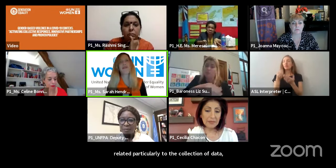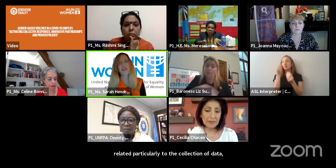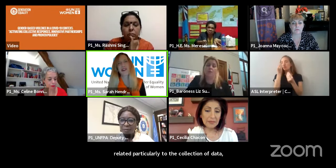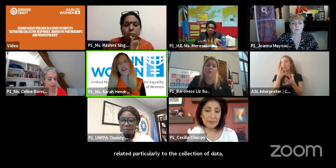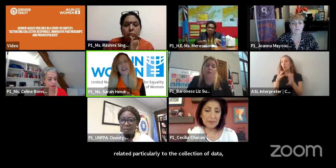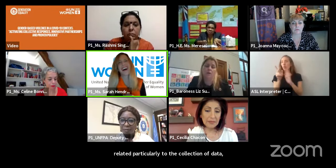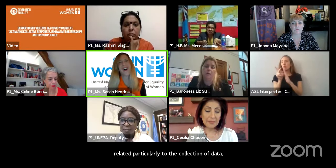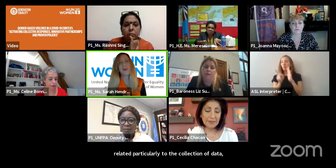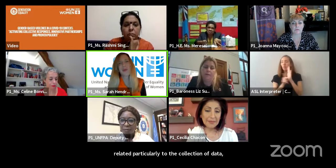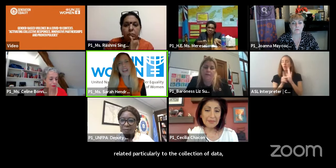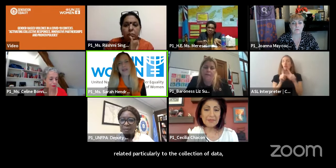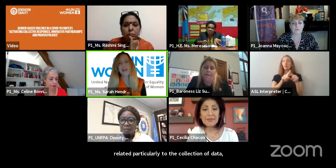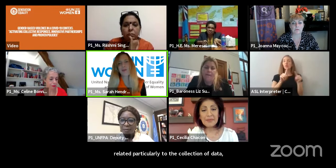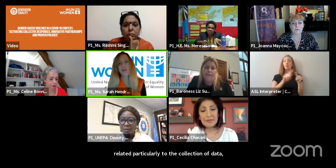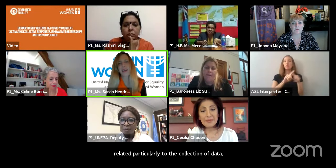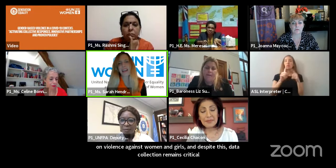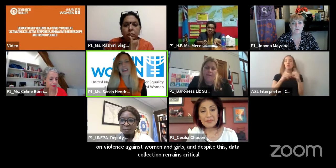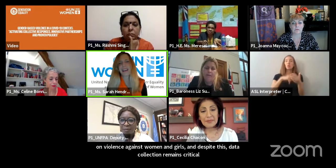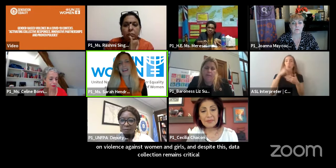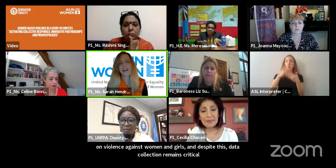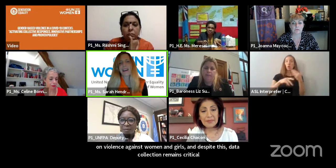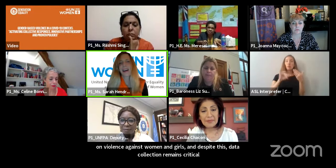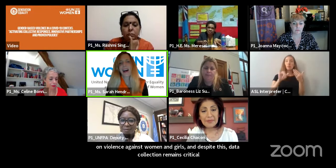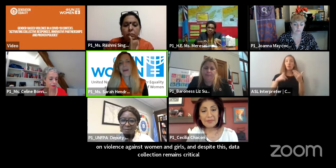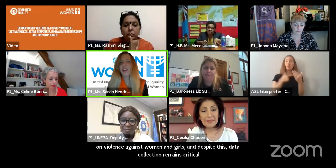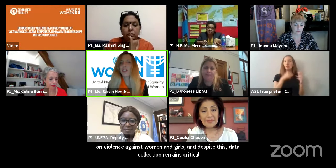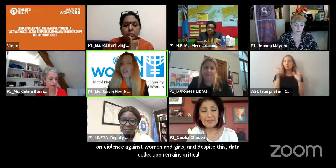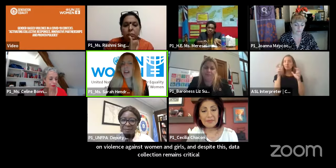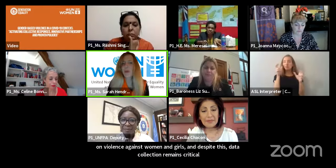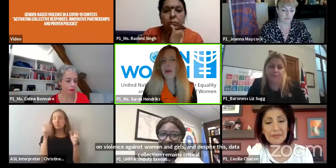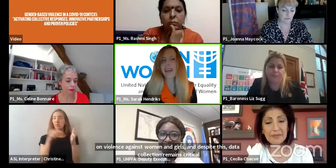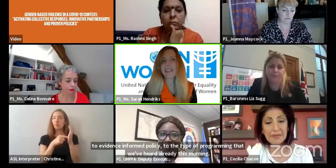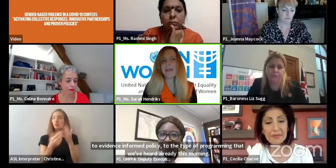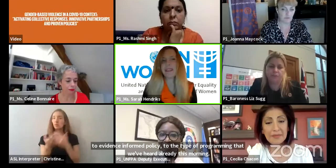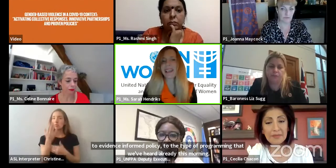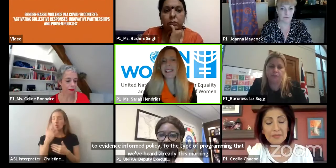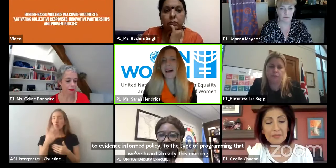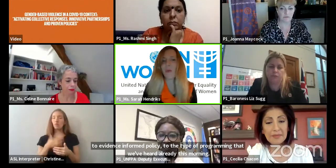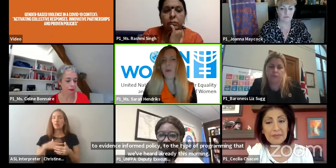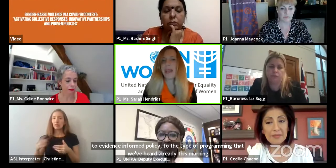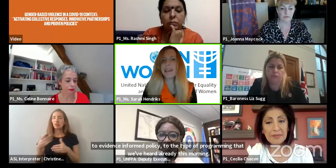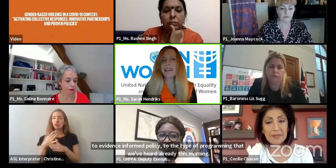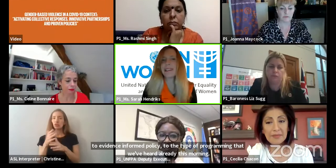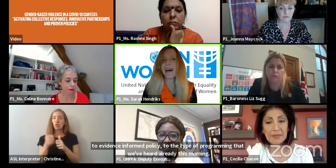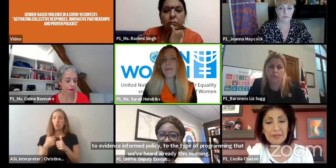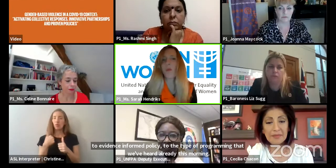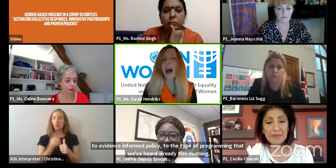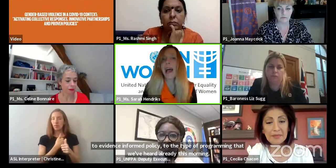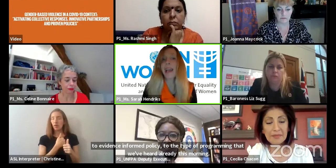programming that we've heard already this morning. Could you share with us, Ms. Keita,